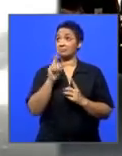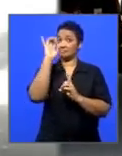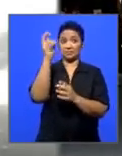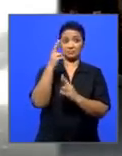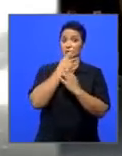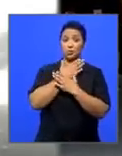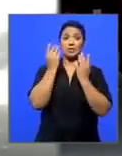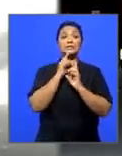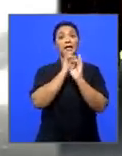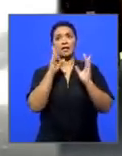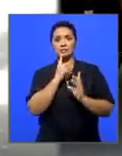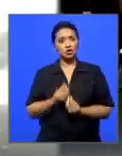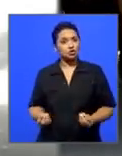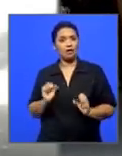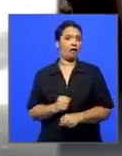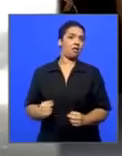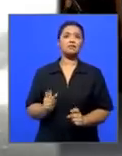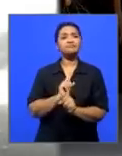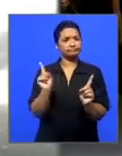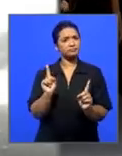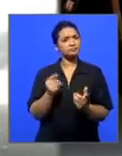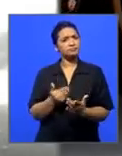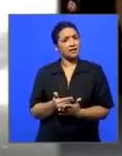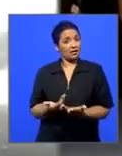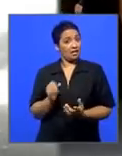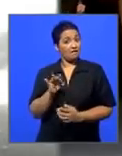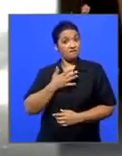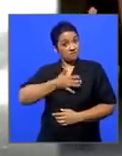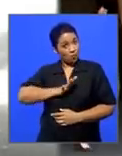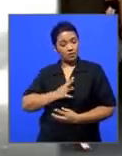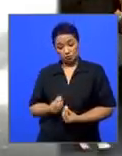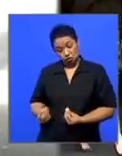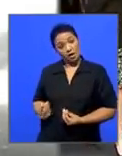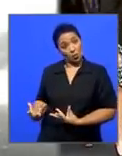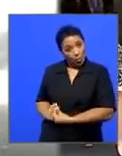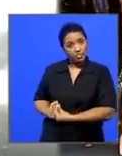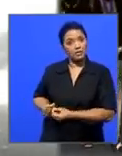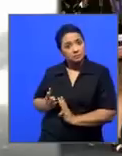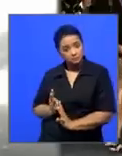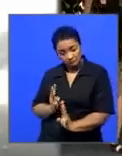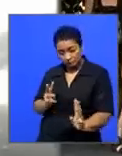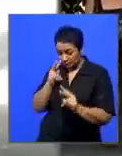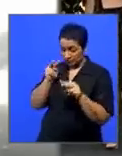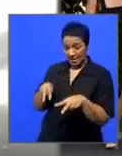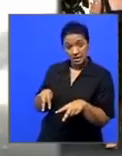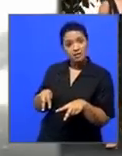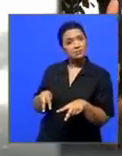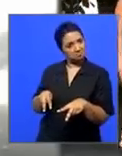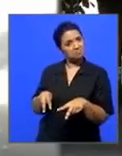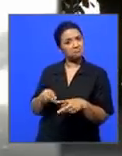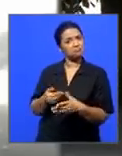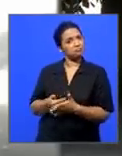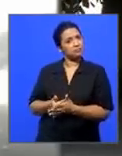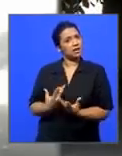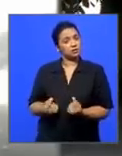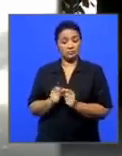I've heard that said you're not allowed to bring children along. If you desire or so wish that you would like to bring your children, I'm